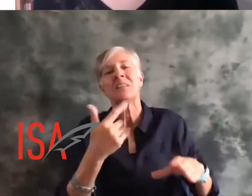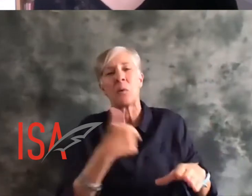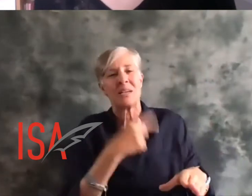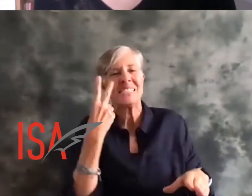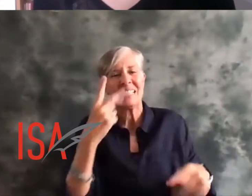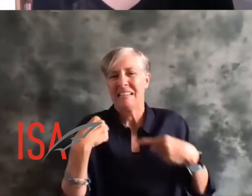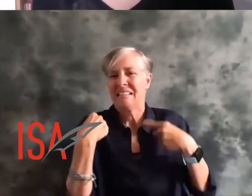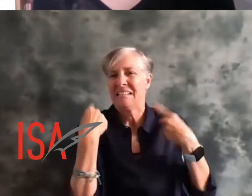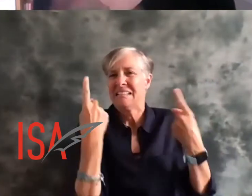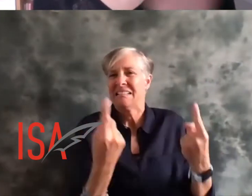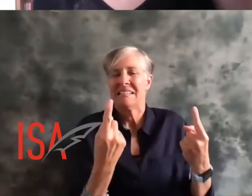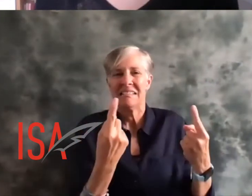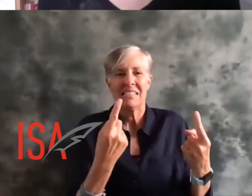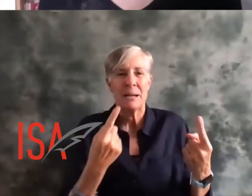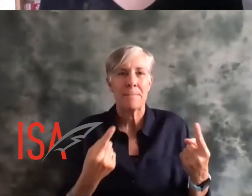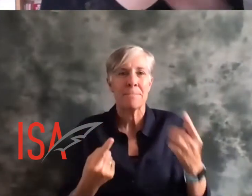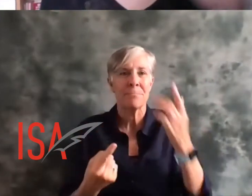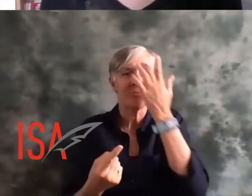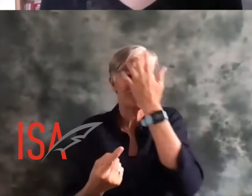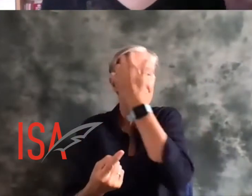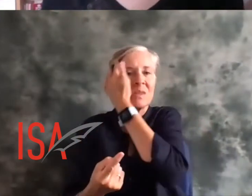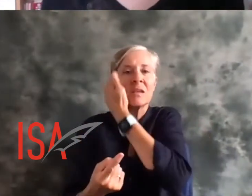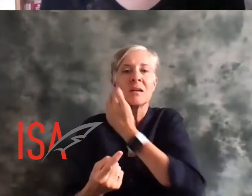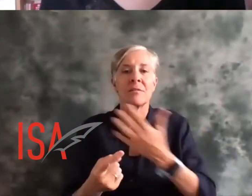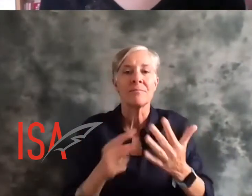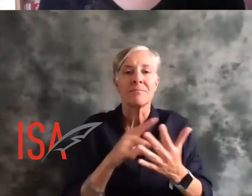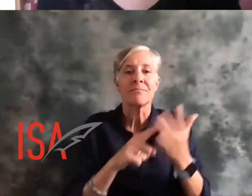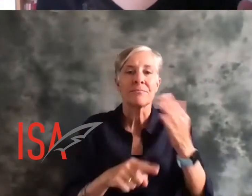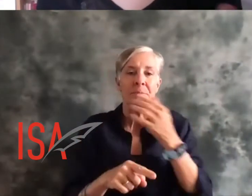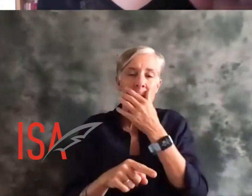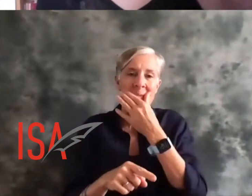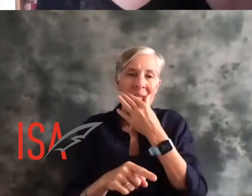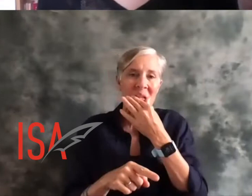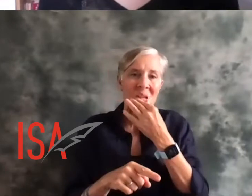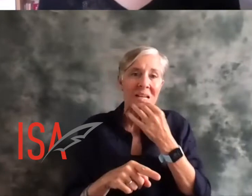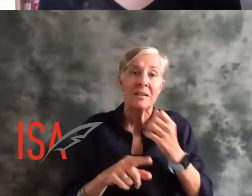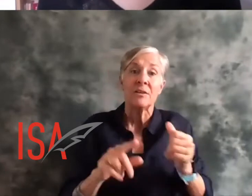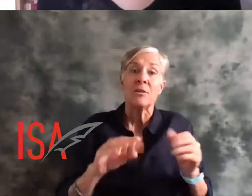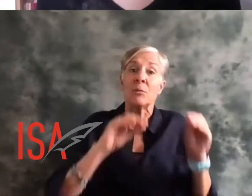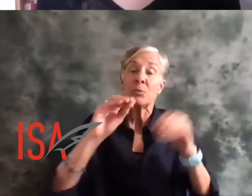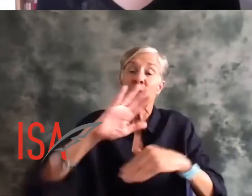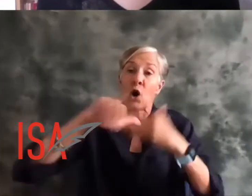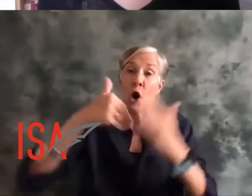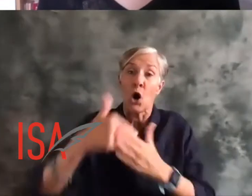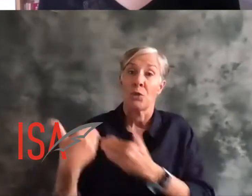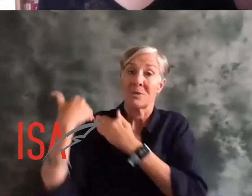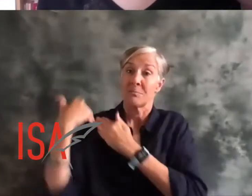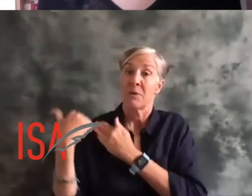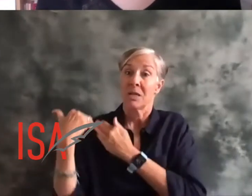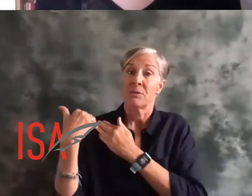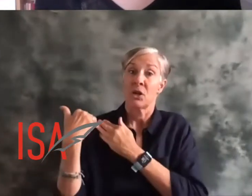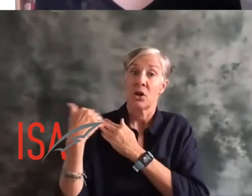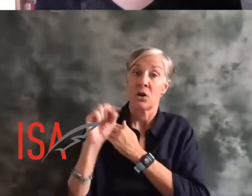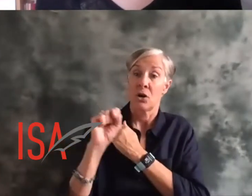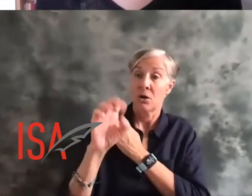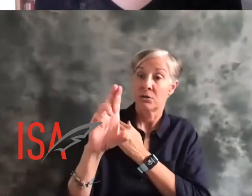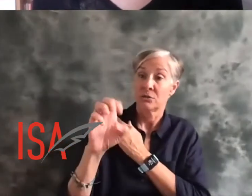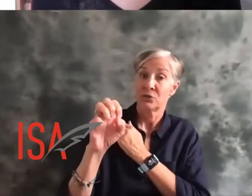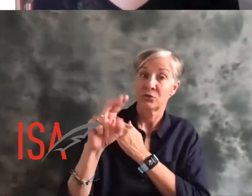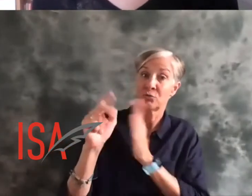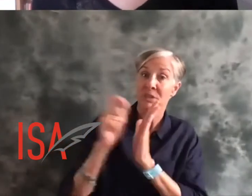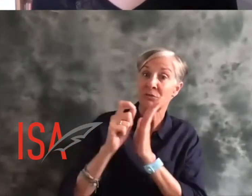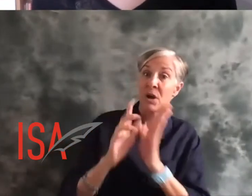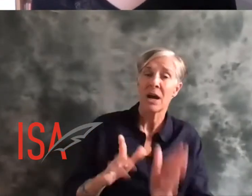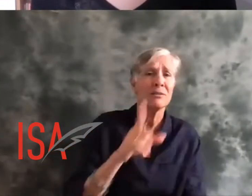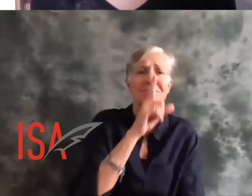seeing. Putting the weight all on screenwriters' shoulders, because clearly that's not where the